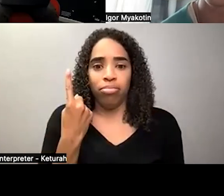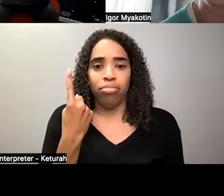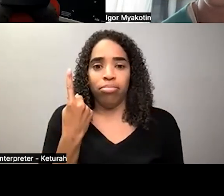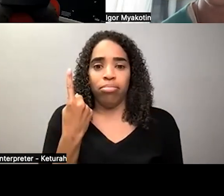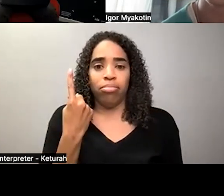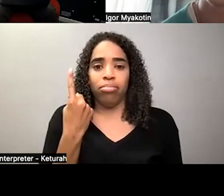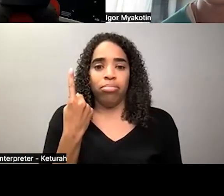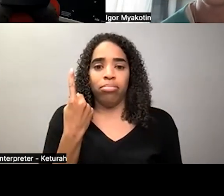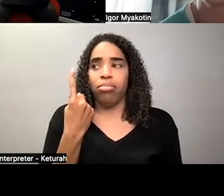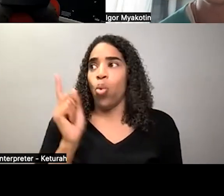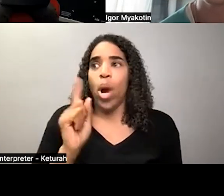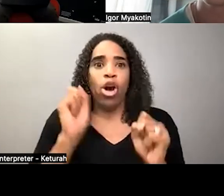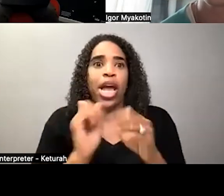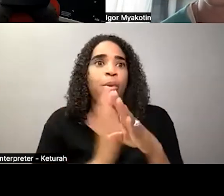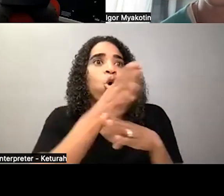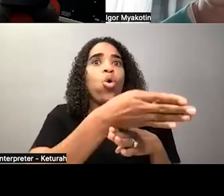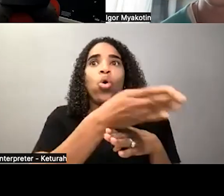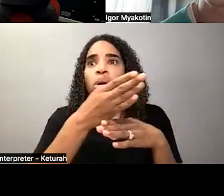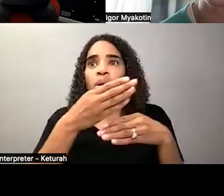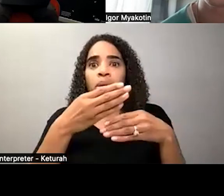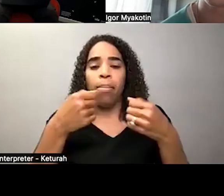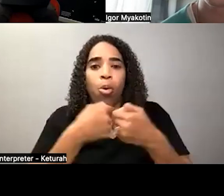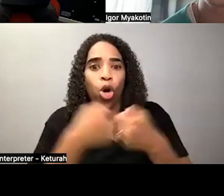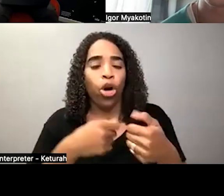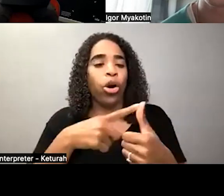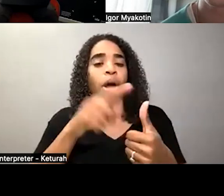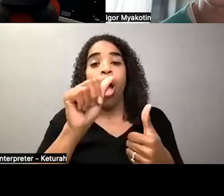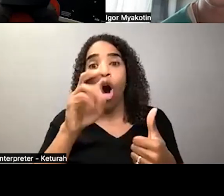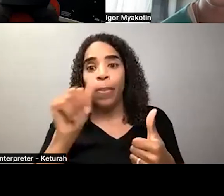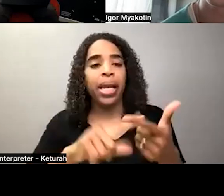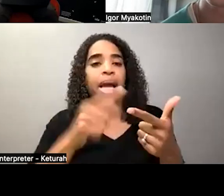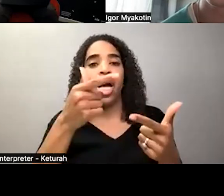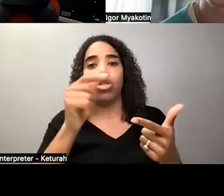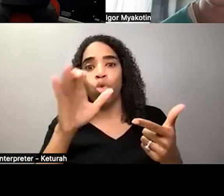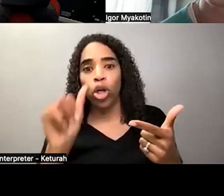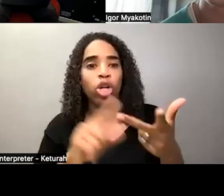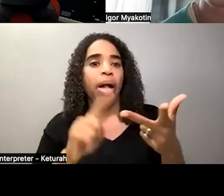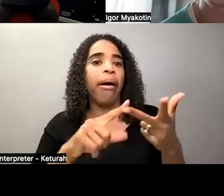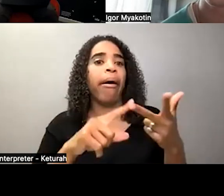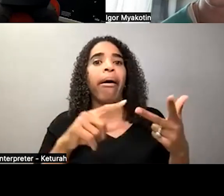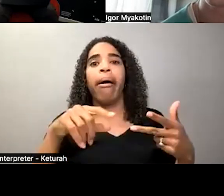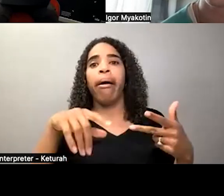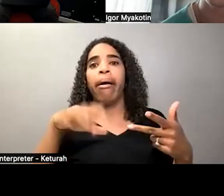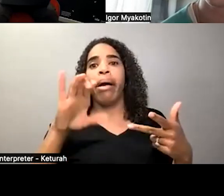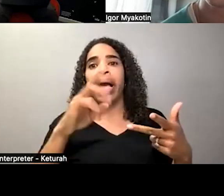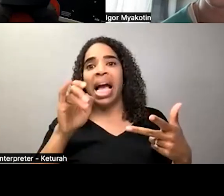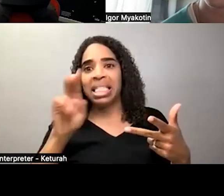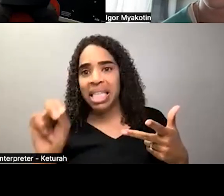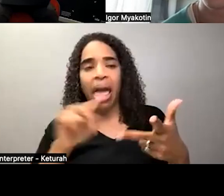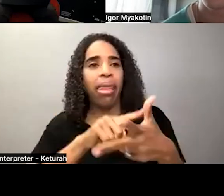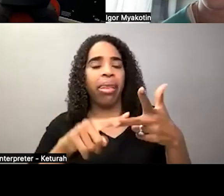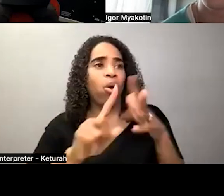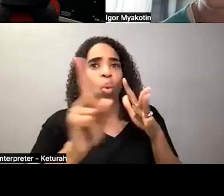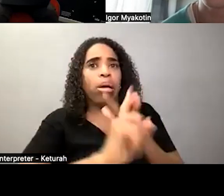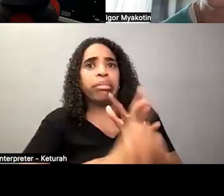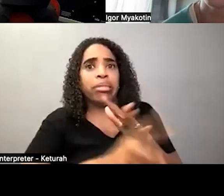it's still possible to cross the border in Kazakhstan or in Armenia or in Georgia. and it's complete madness, as you can see